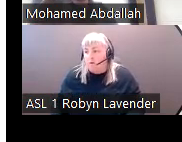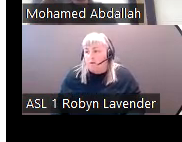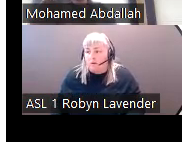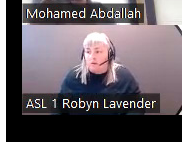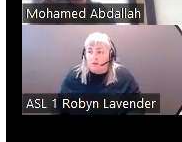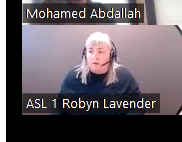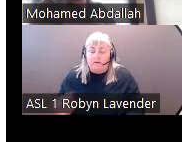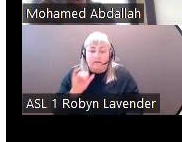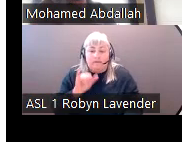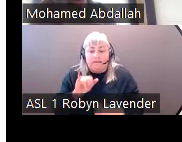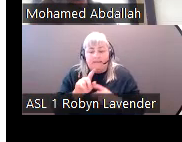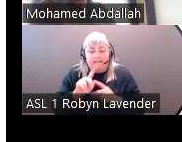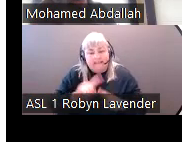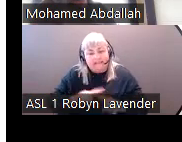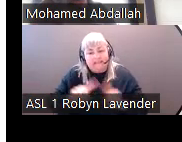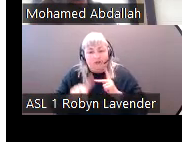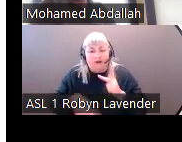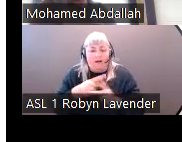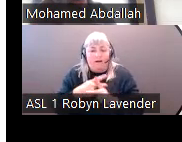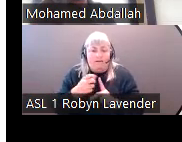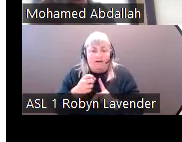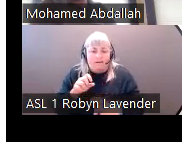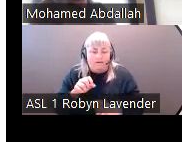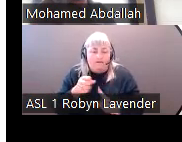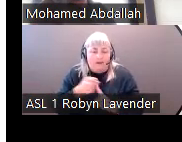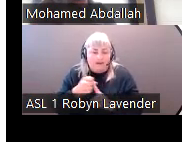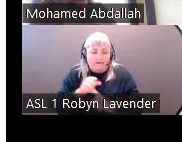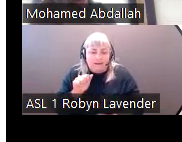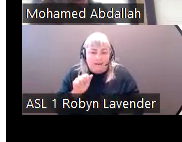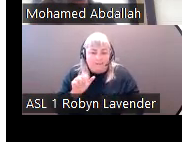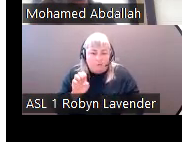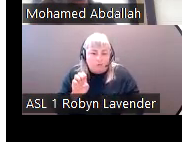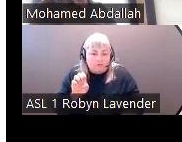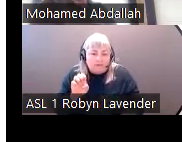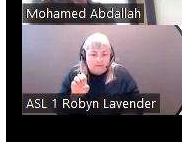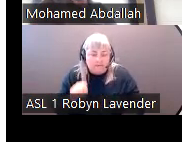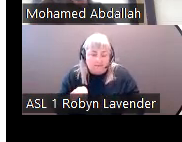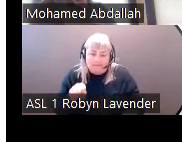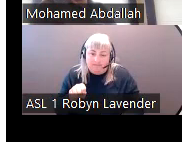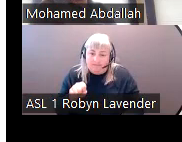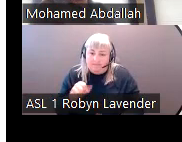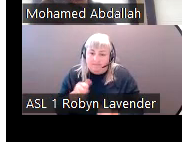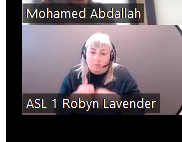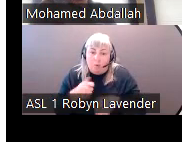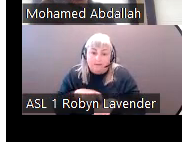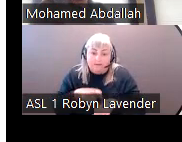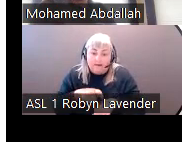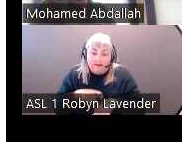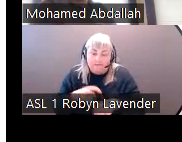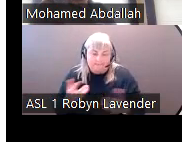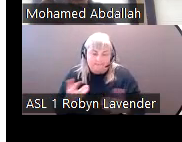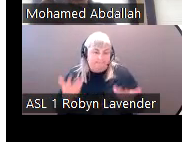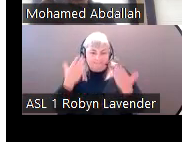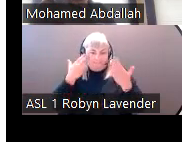It's a different form of violence and mm-hmm. abuse in a lot of the situations. And yes, it is. Most of the time, there's no insight for